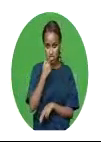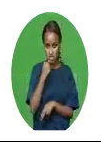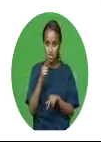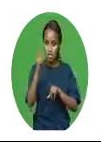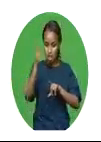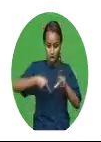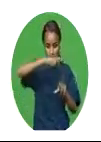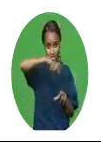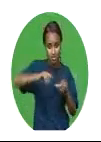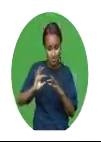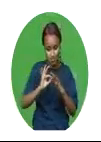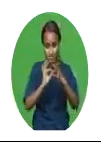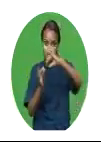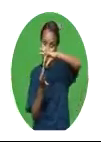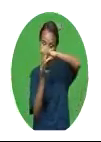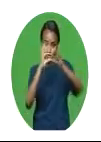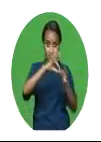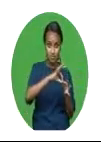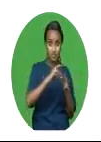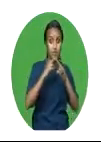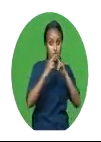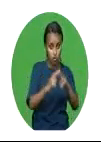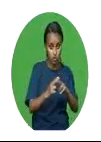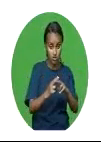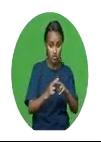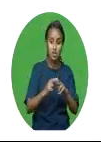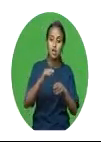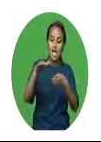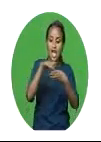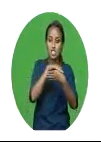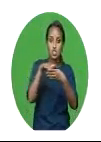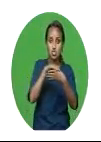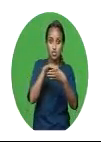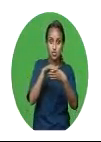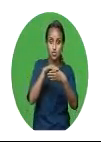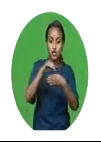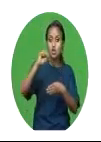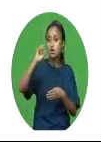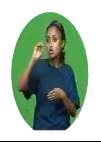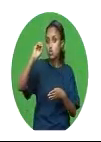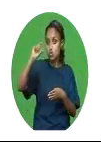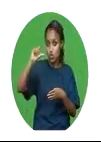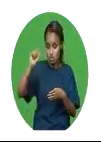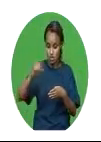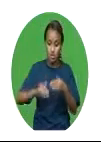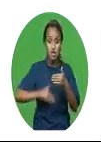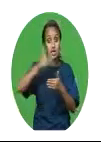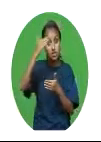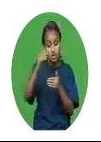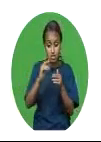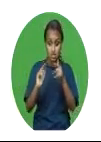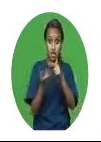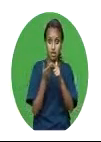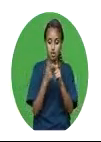of intersection of faces are called edges of the solids. The second groups of